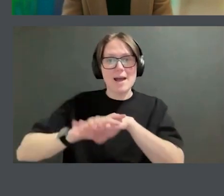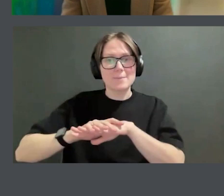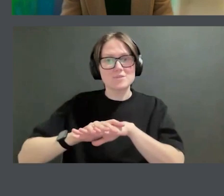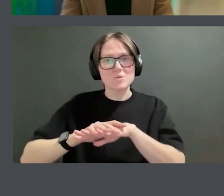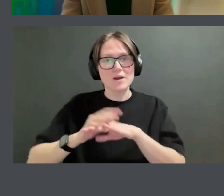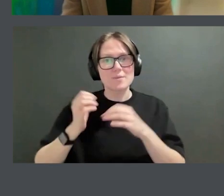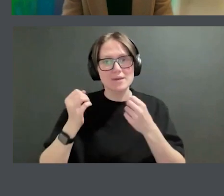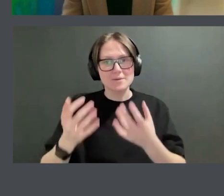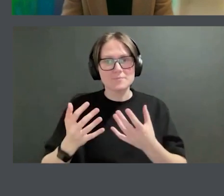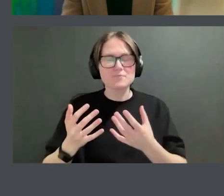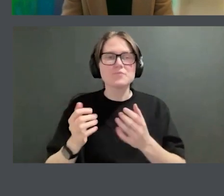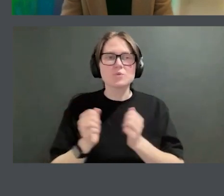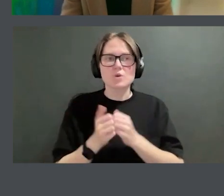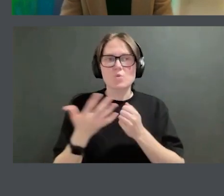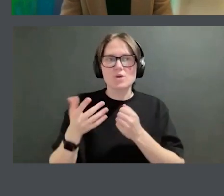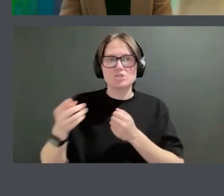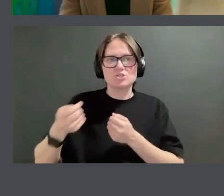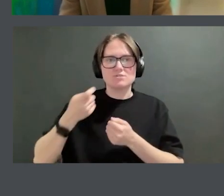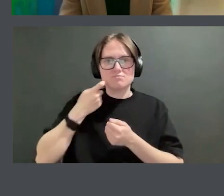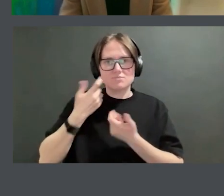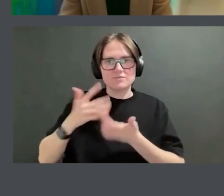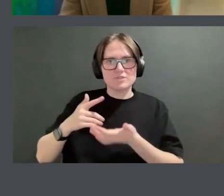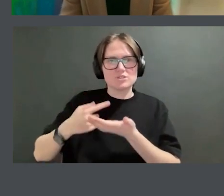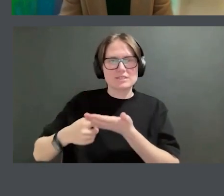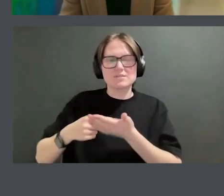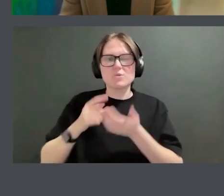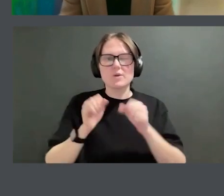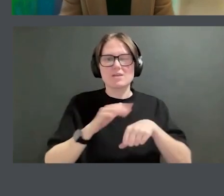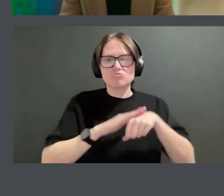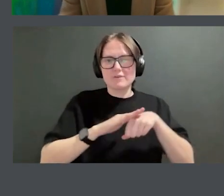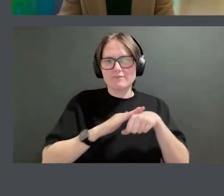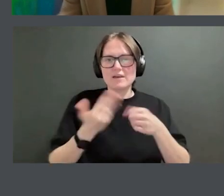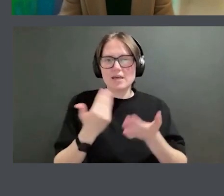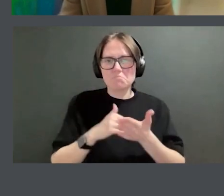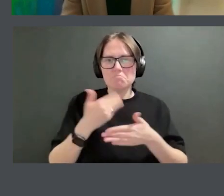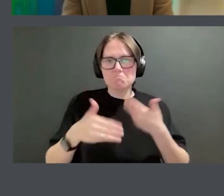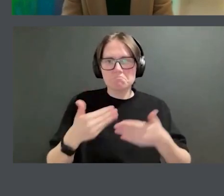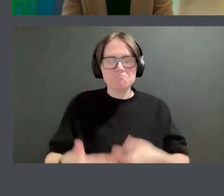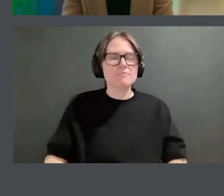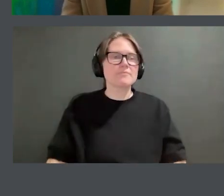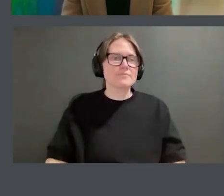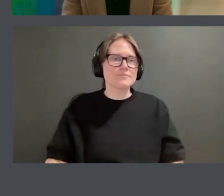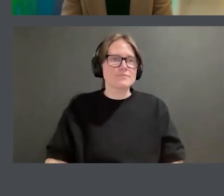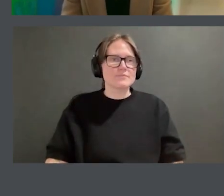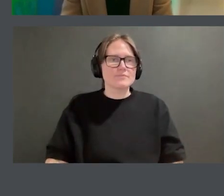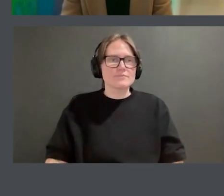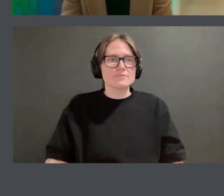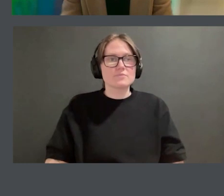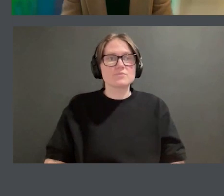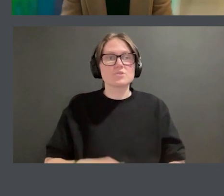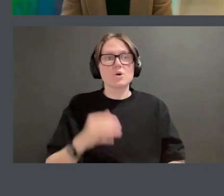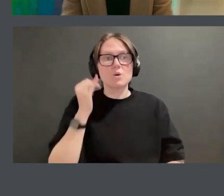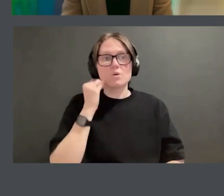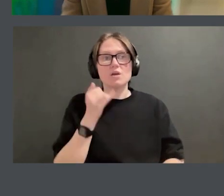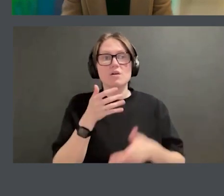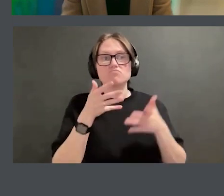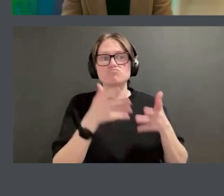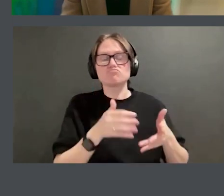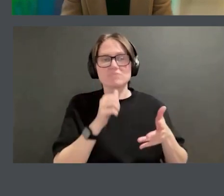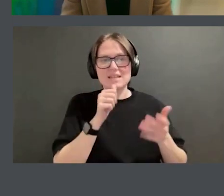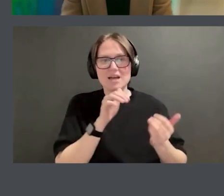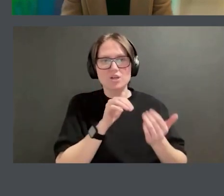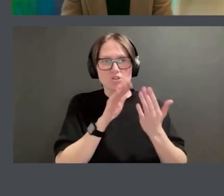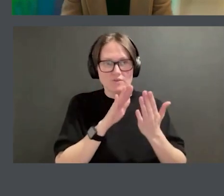a bit with what she talked about, but we can go through it briefly again. So when left unaddressed, unilateral hearing loss can